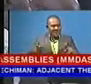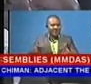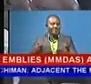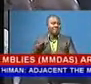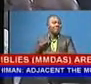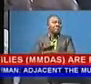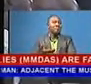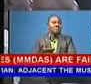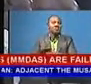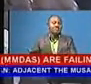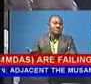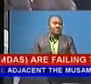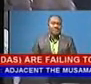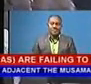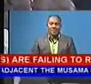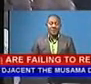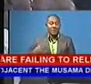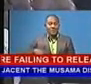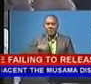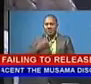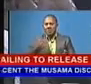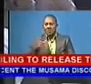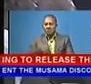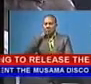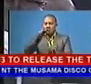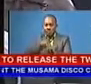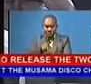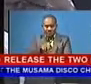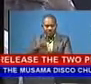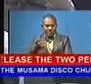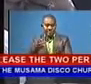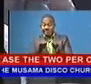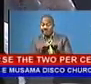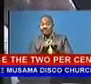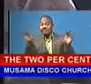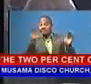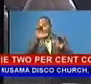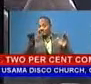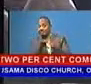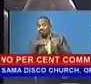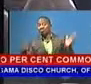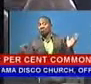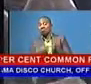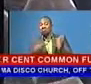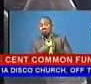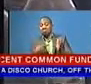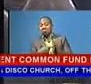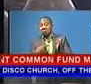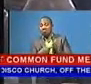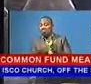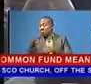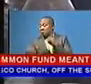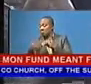And we are seeking to tender it to give the full picture of the contents of the further and better